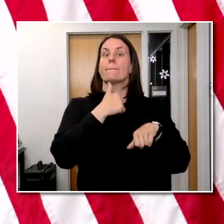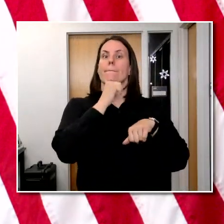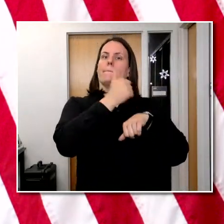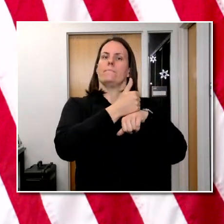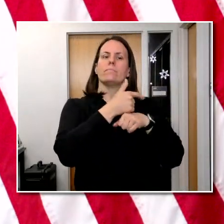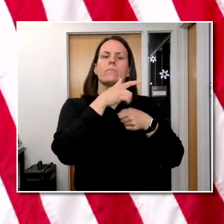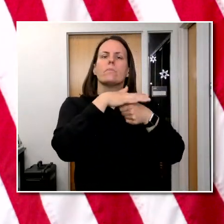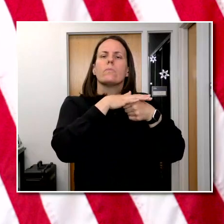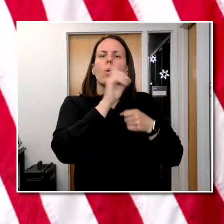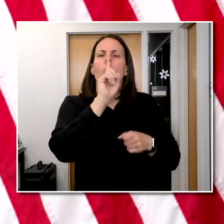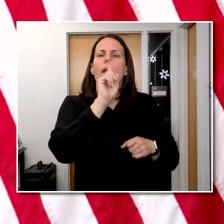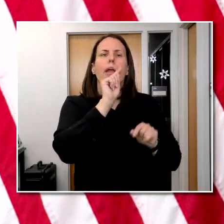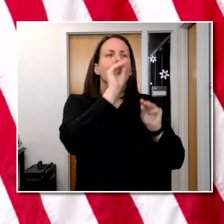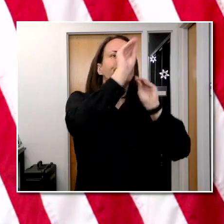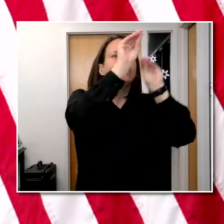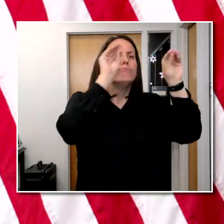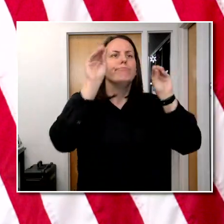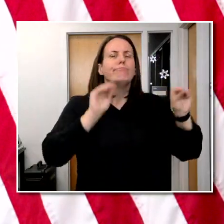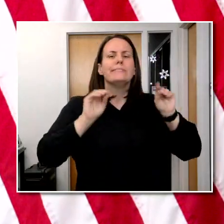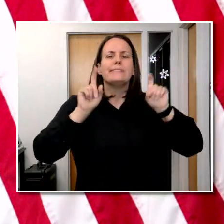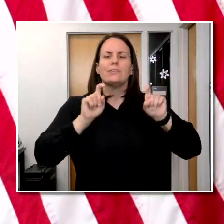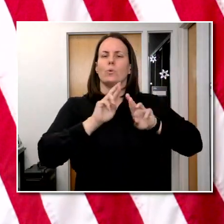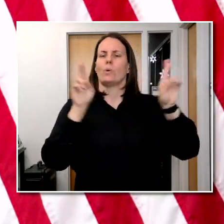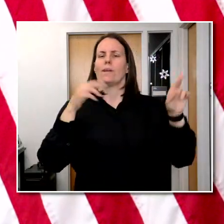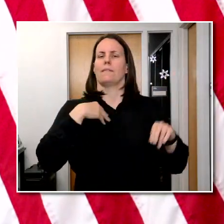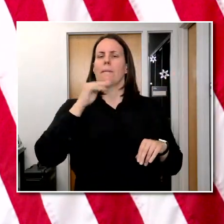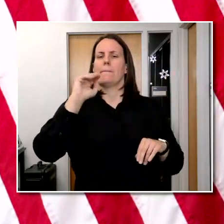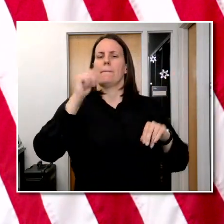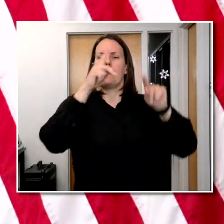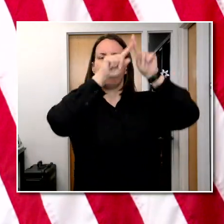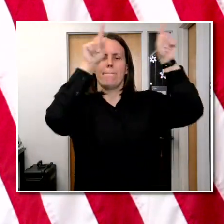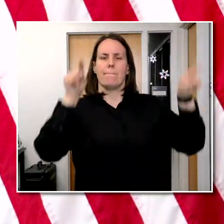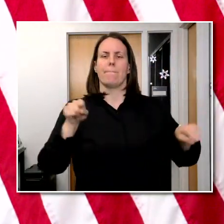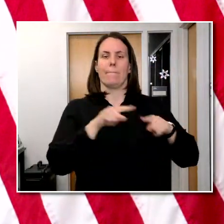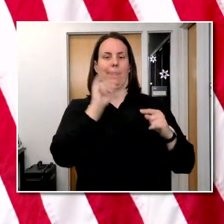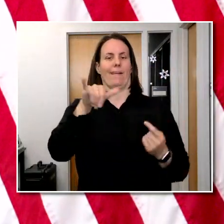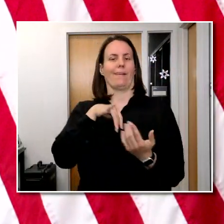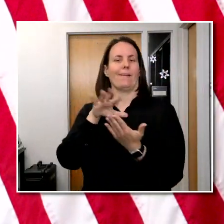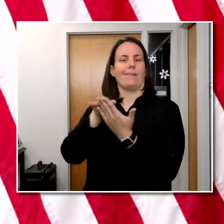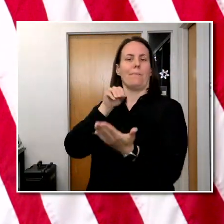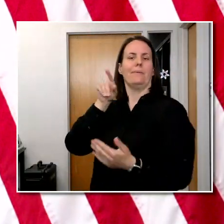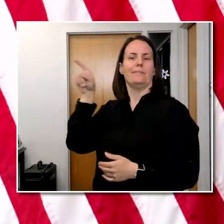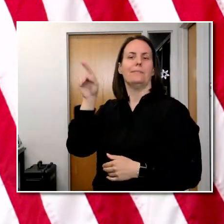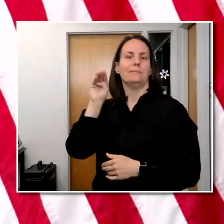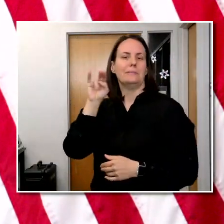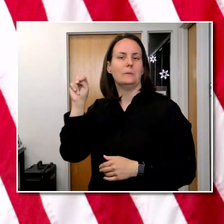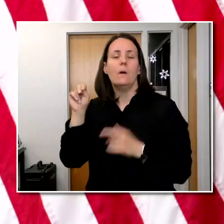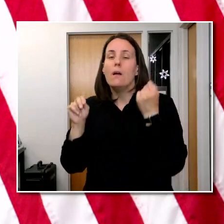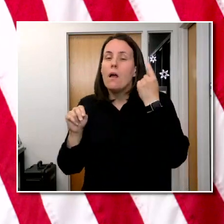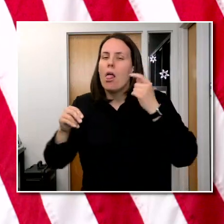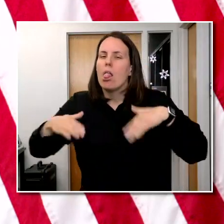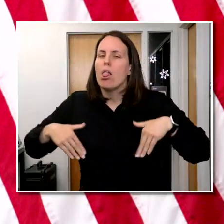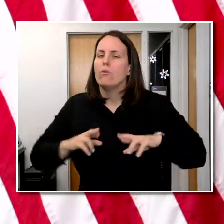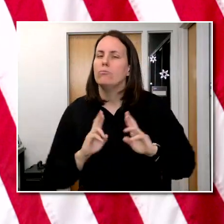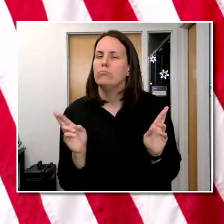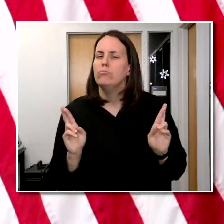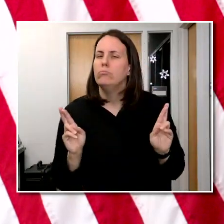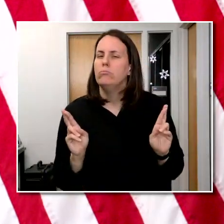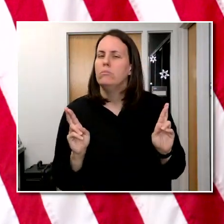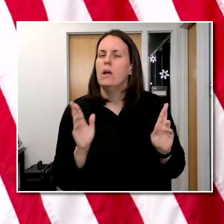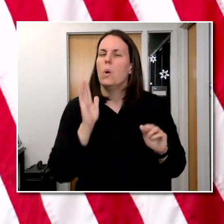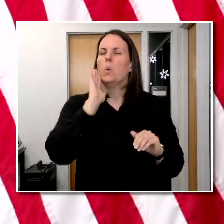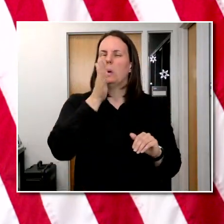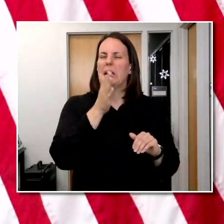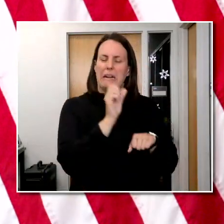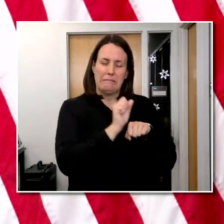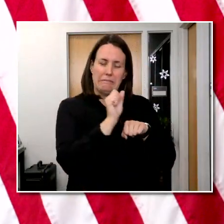how we can, we're working on getting that set up here in Wisconsin so that we can make it very easy for members